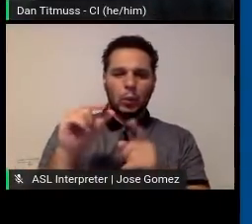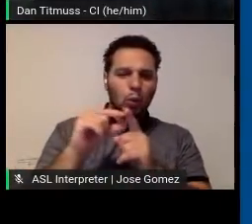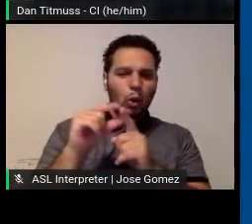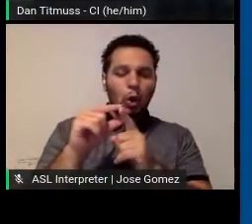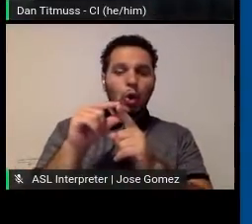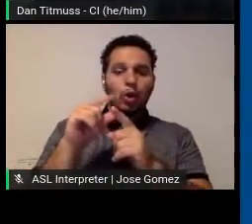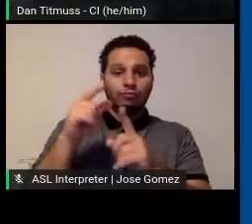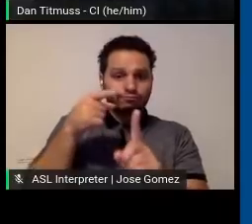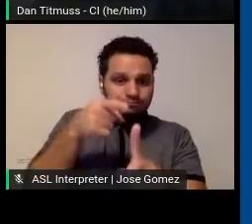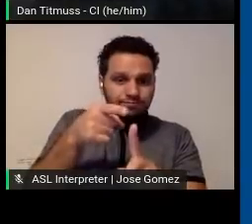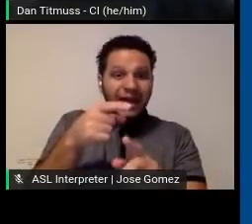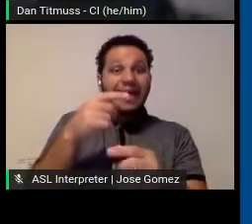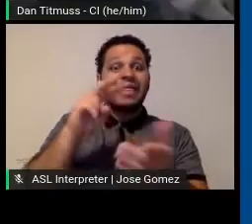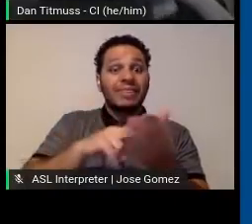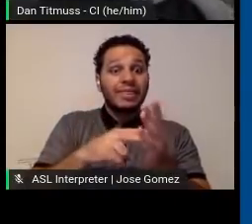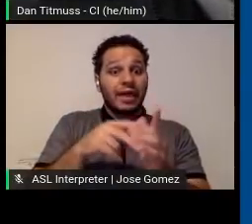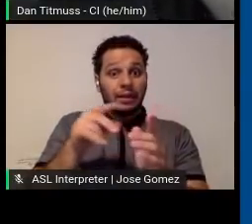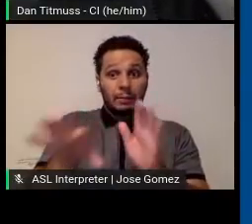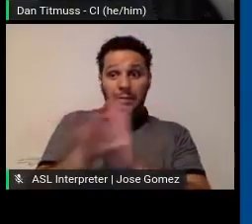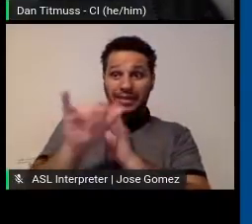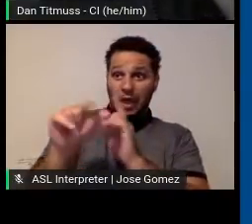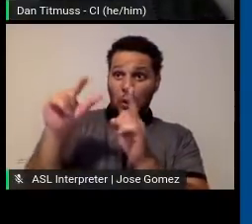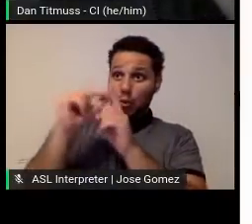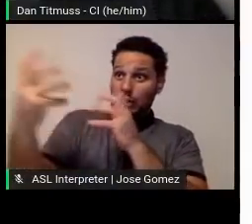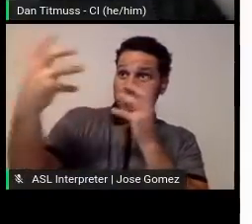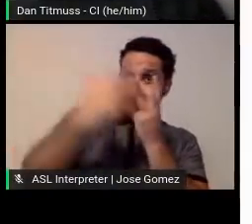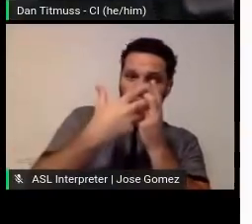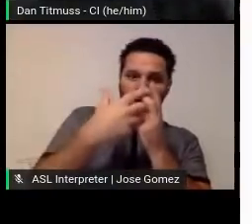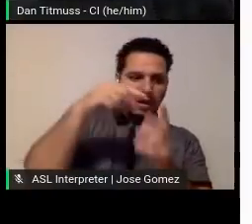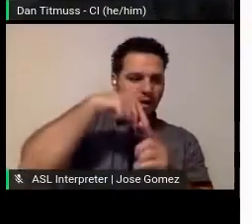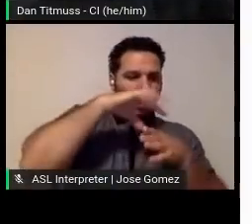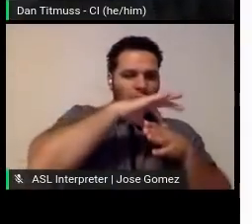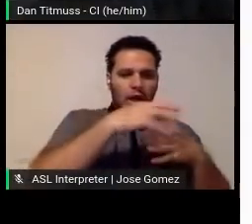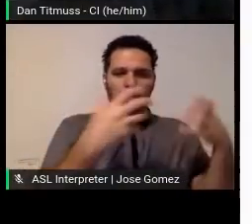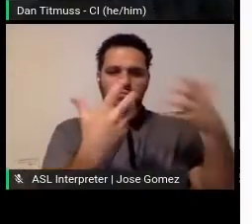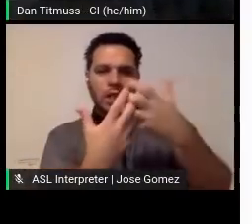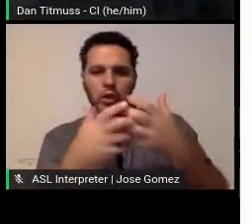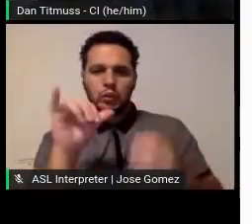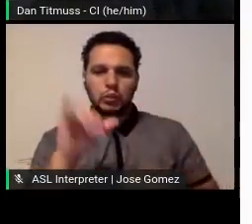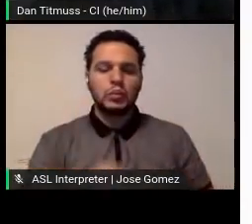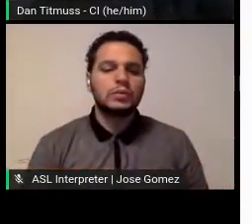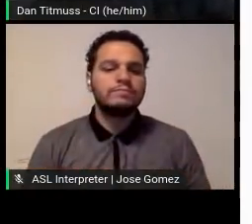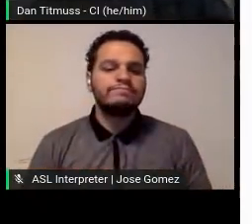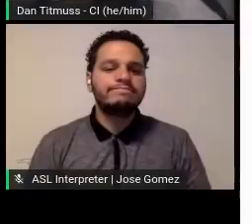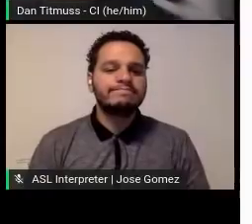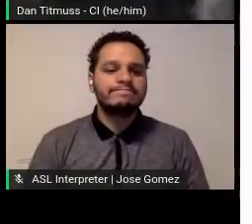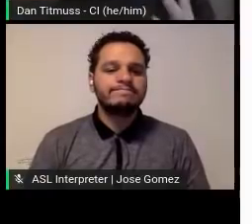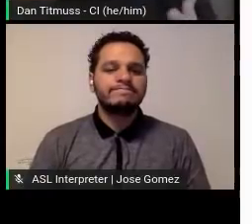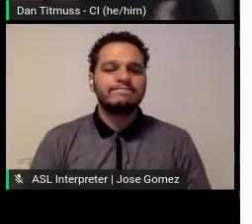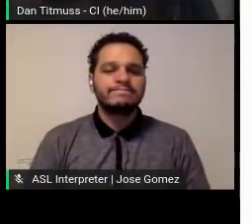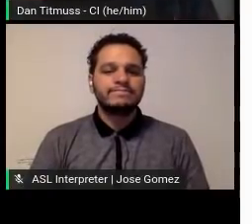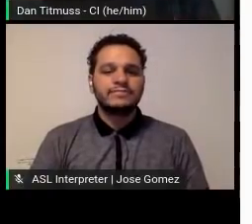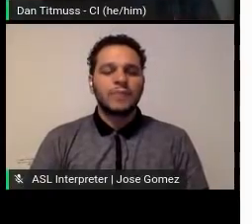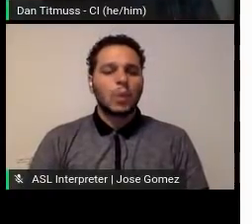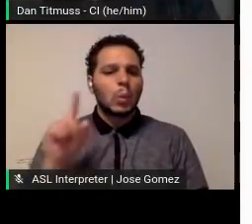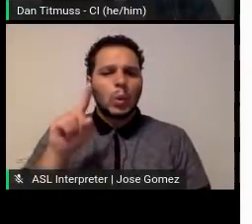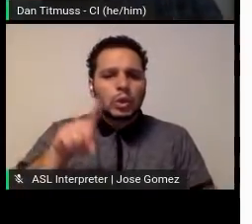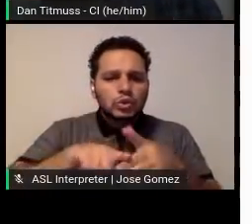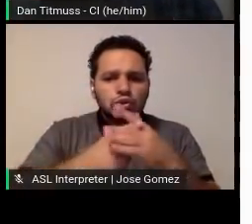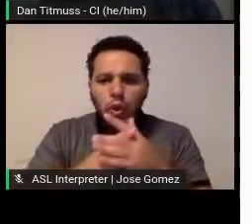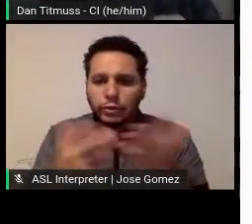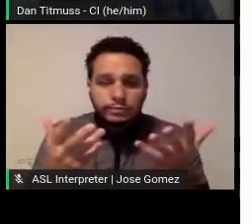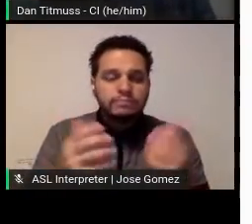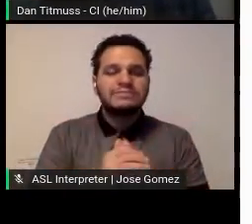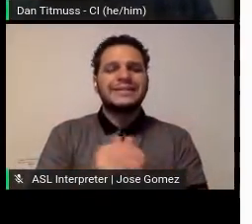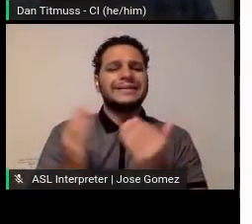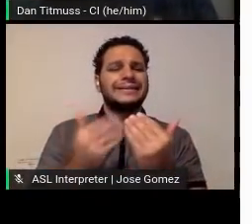content to answer that query. So where do we start? It can be